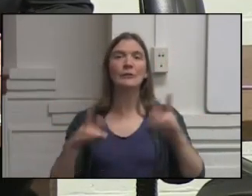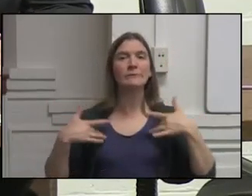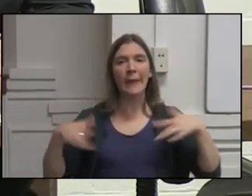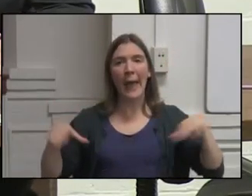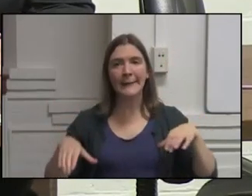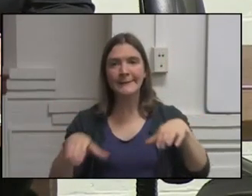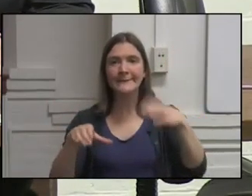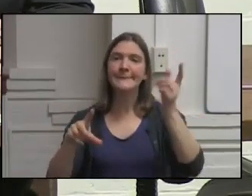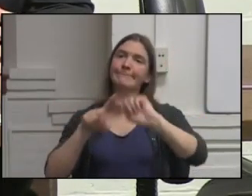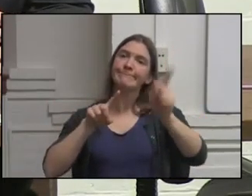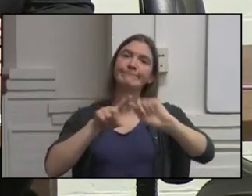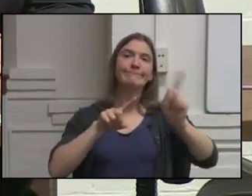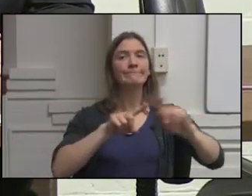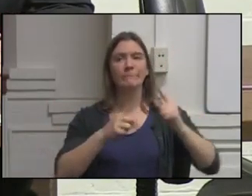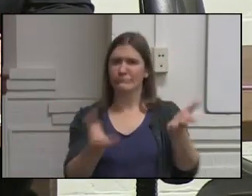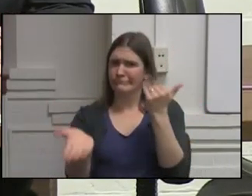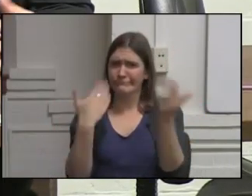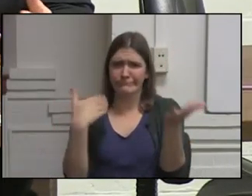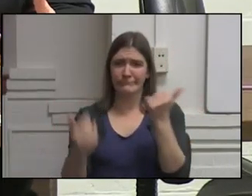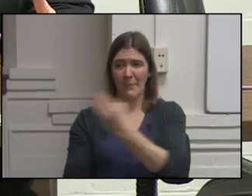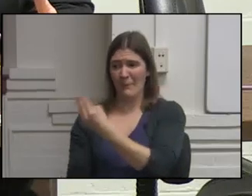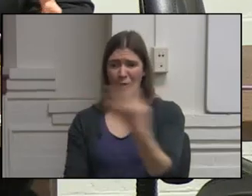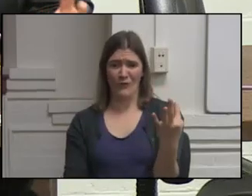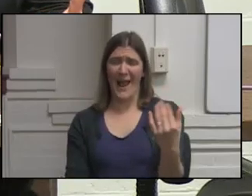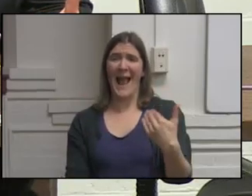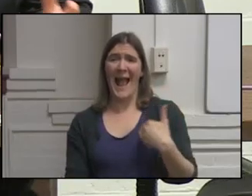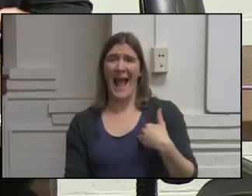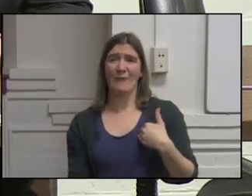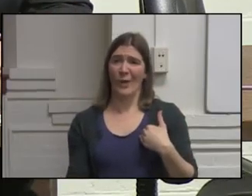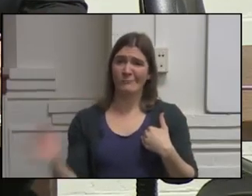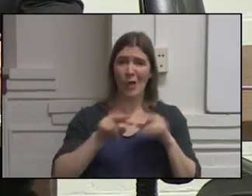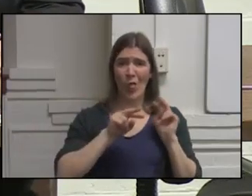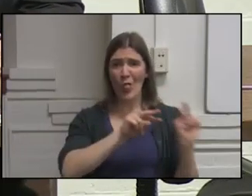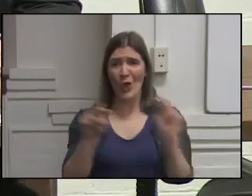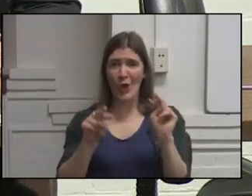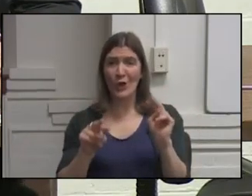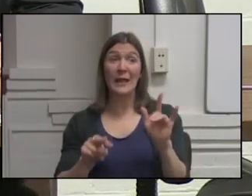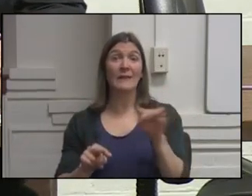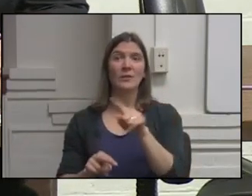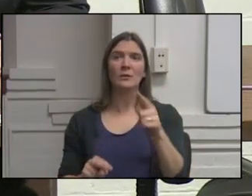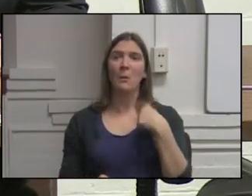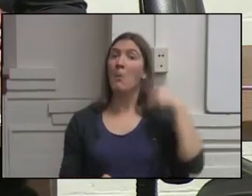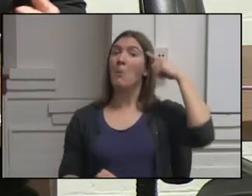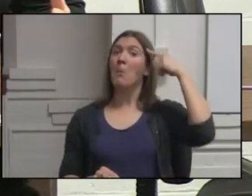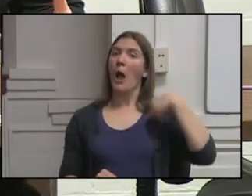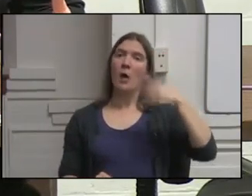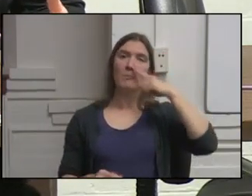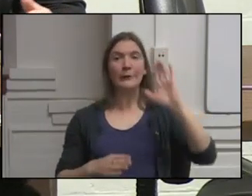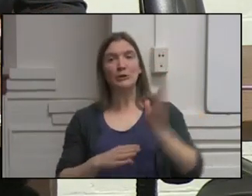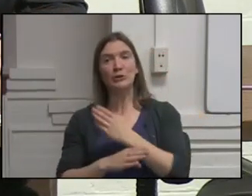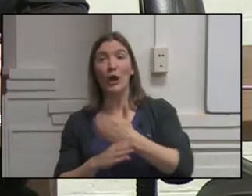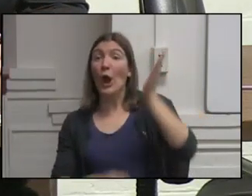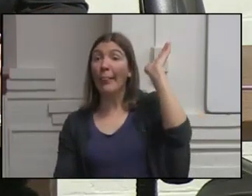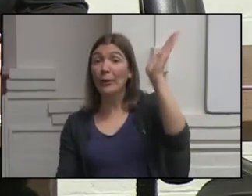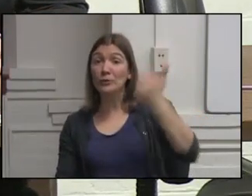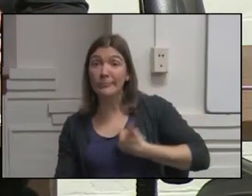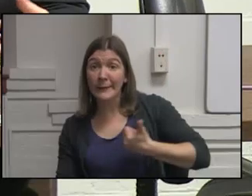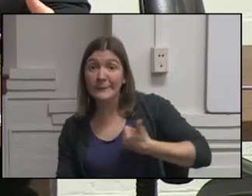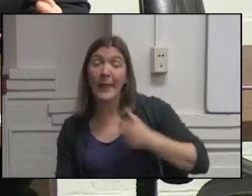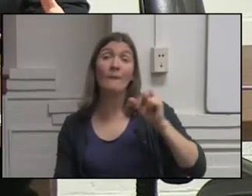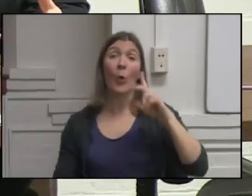of activities, Monday through Friday, and viewers, if anyone has something to share, like a lecture,